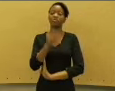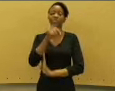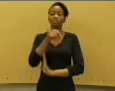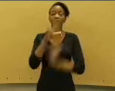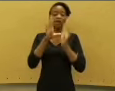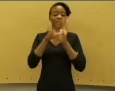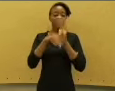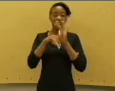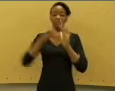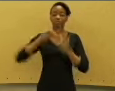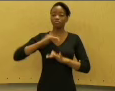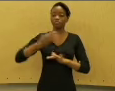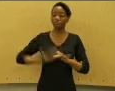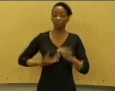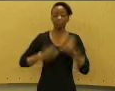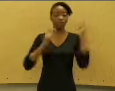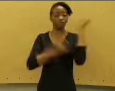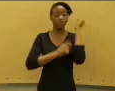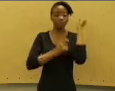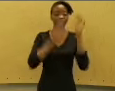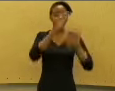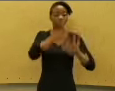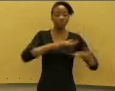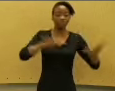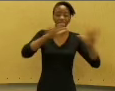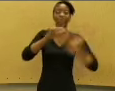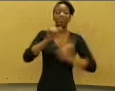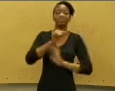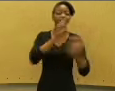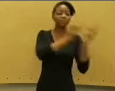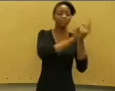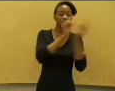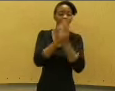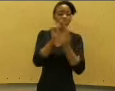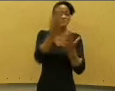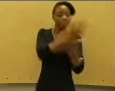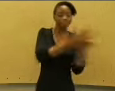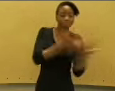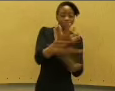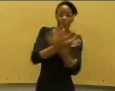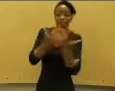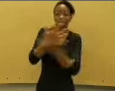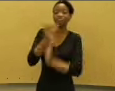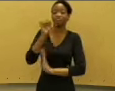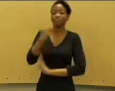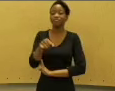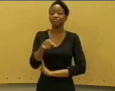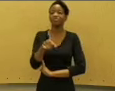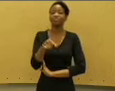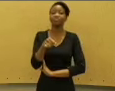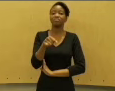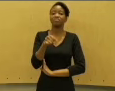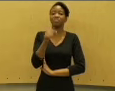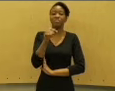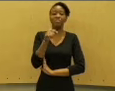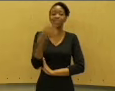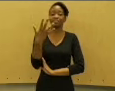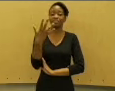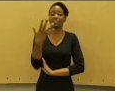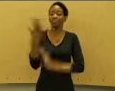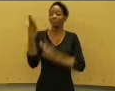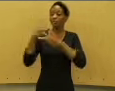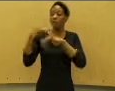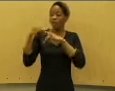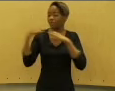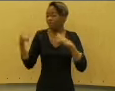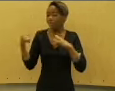disabled women in the rural areas? Who's talking to, you know, the disabled women in some village with no internet?